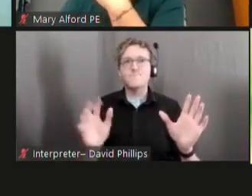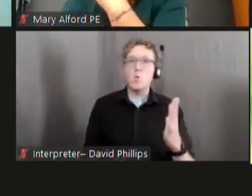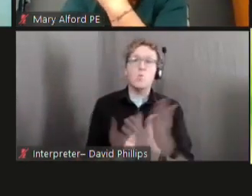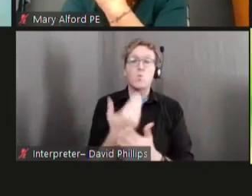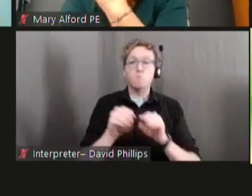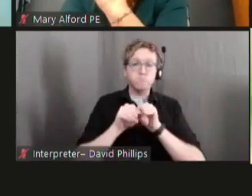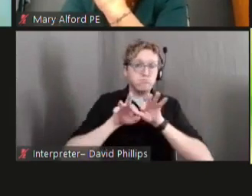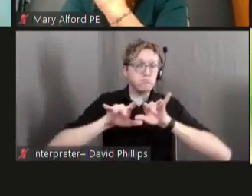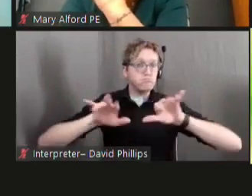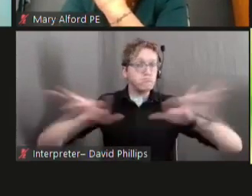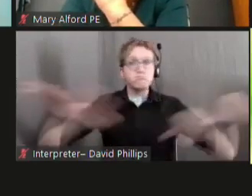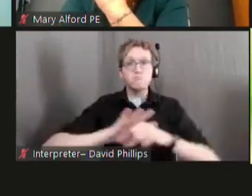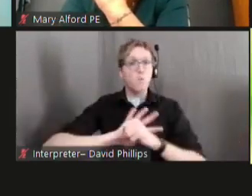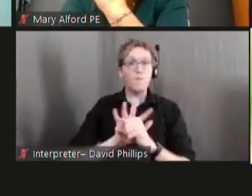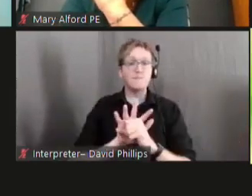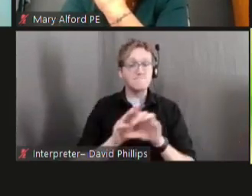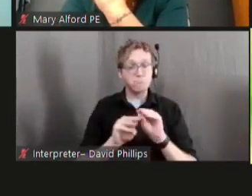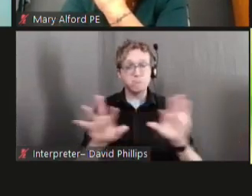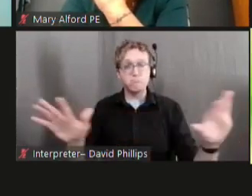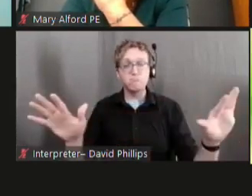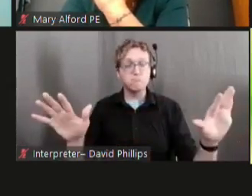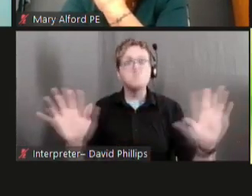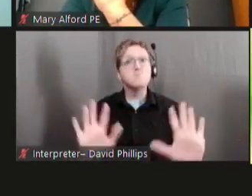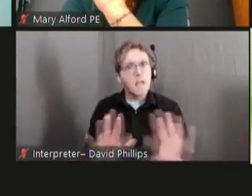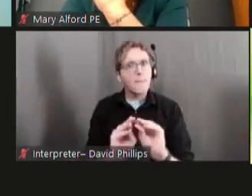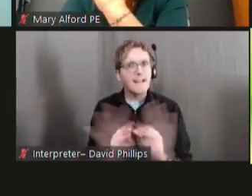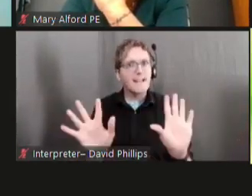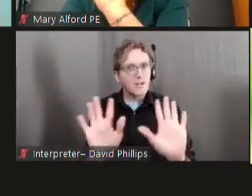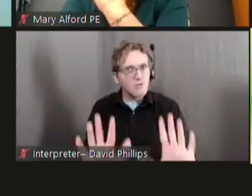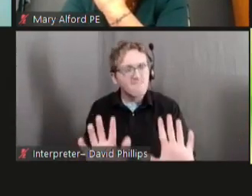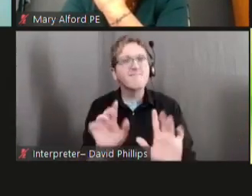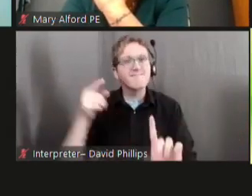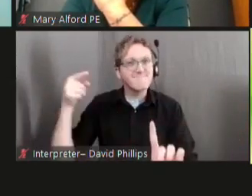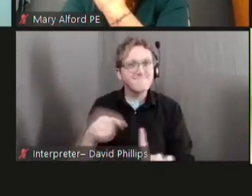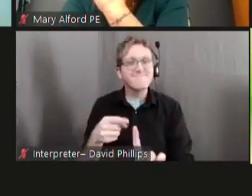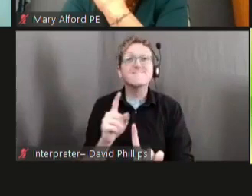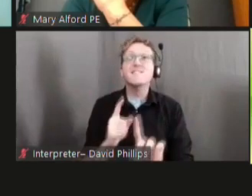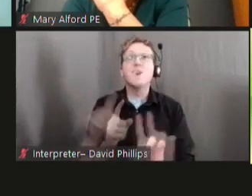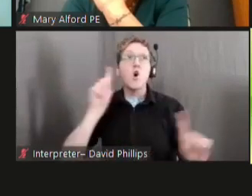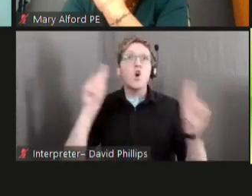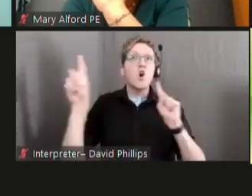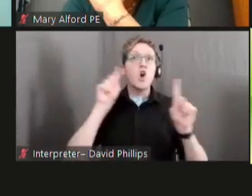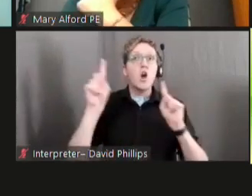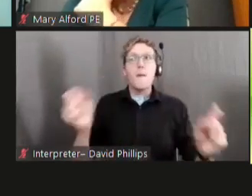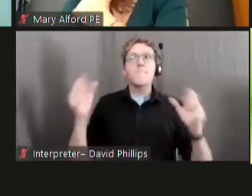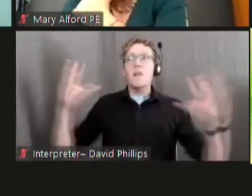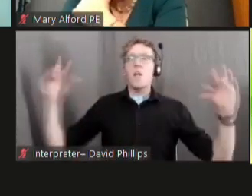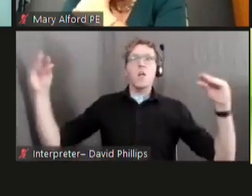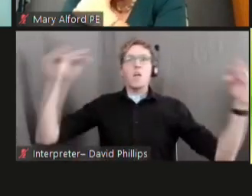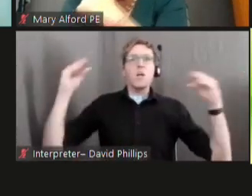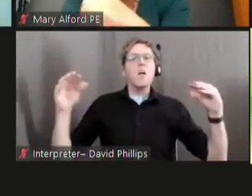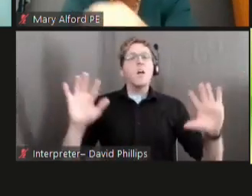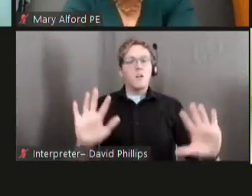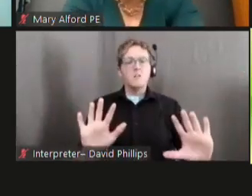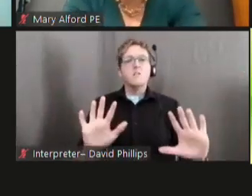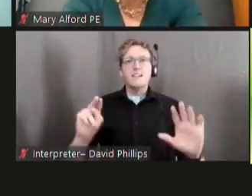of coronavirus. And again, let me be very clear about this point, because we have heard many things on